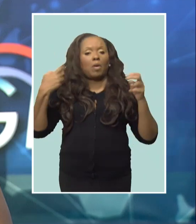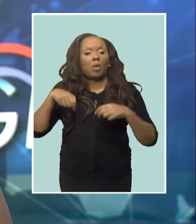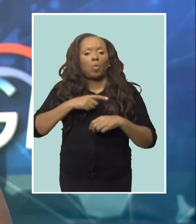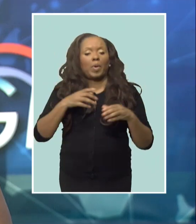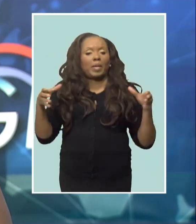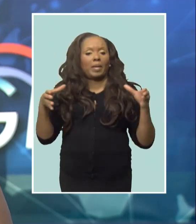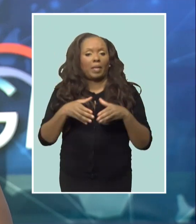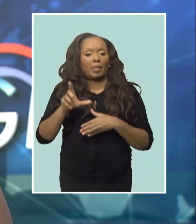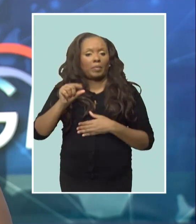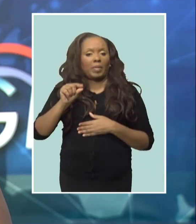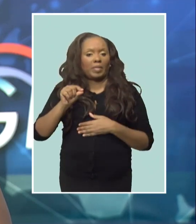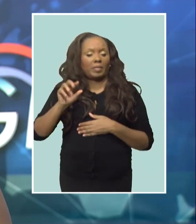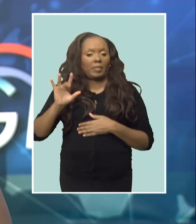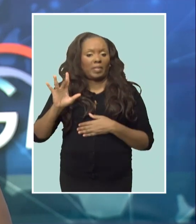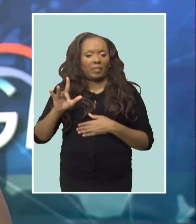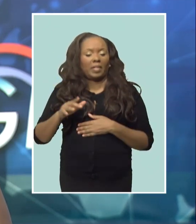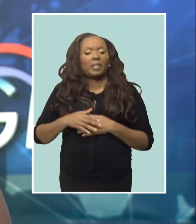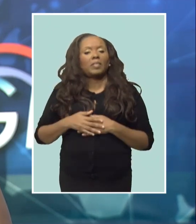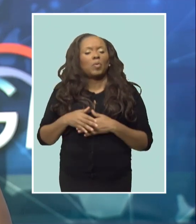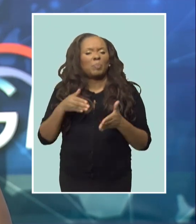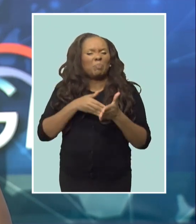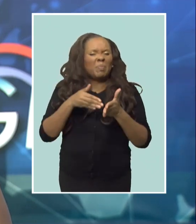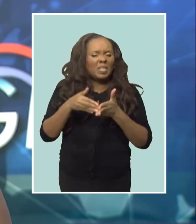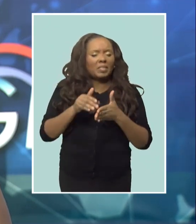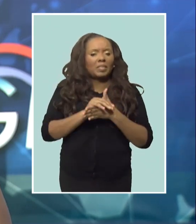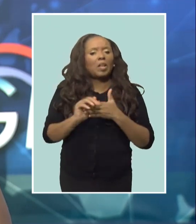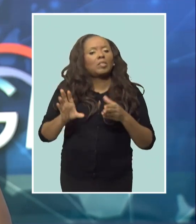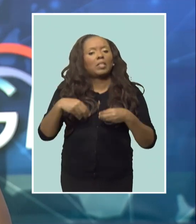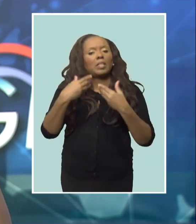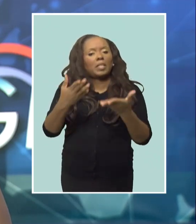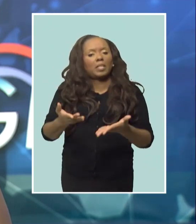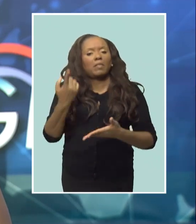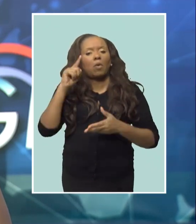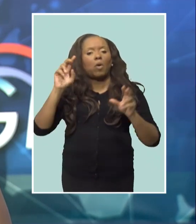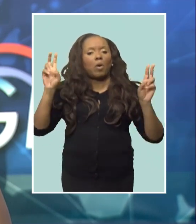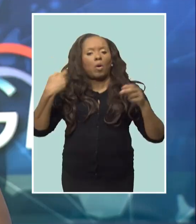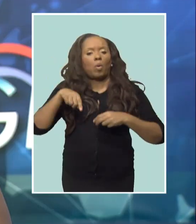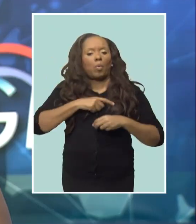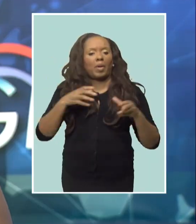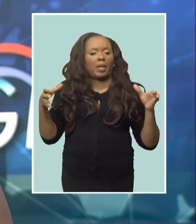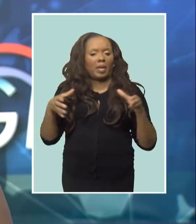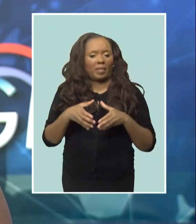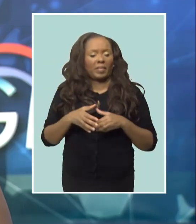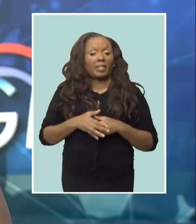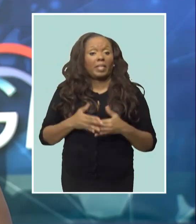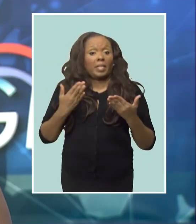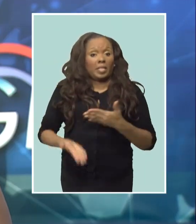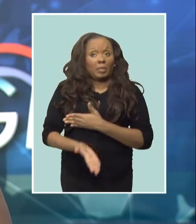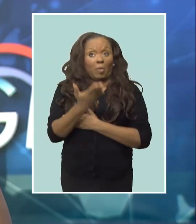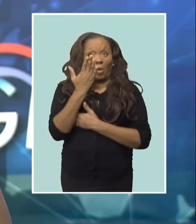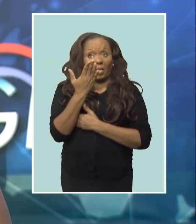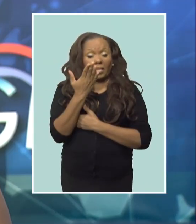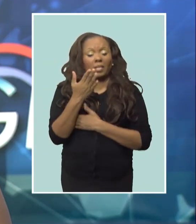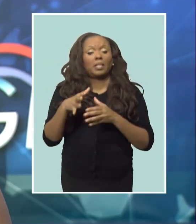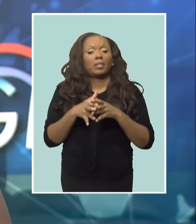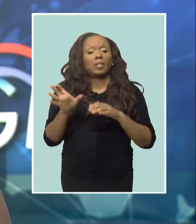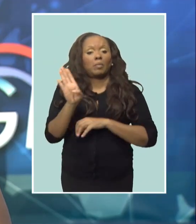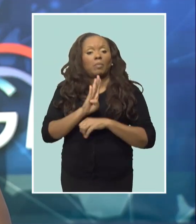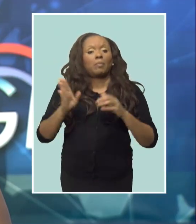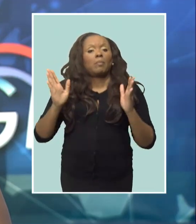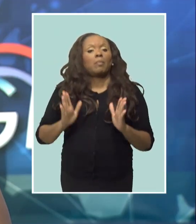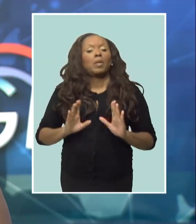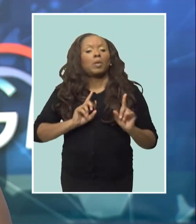year-long initiative. This was revealed during a church service earlier today at the St. Anne's Anglican Church, where many Barbadians gathered for an offering